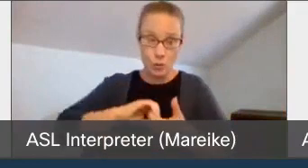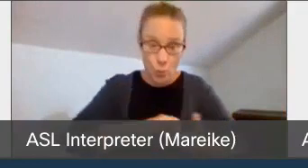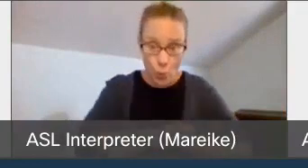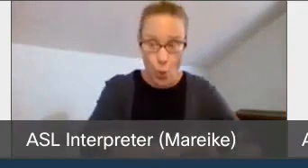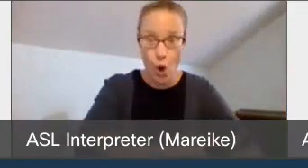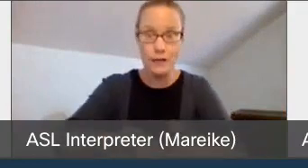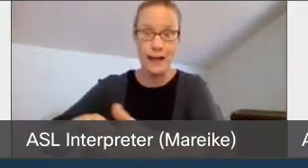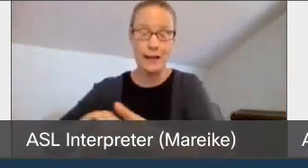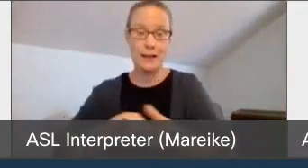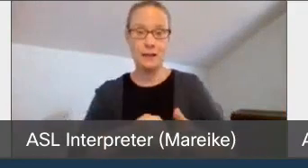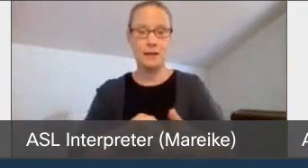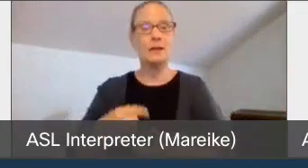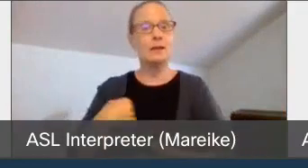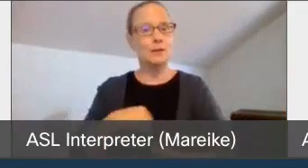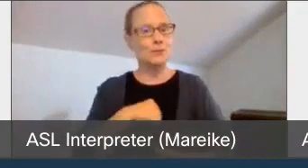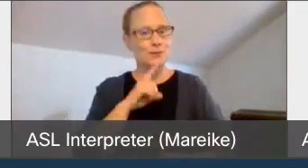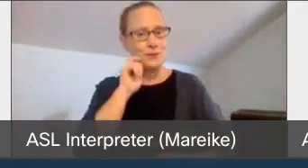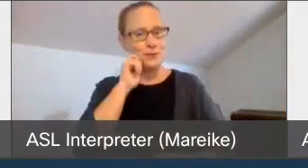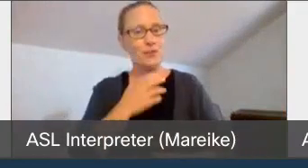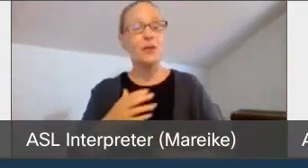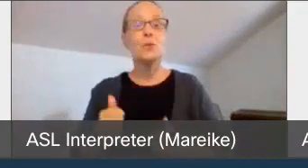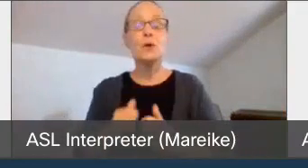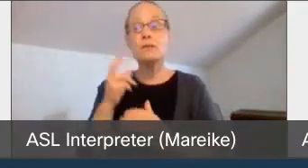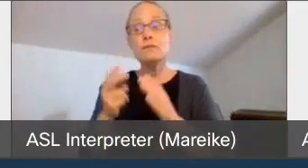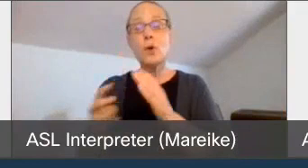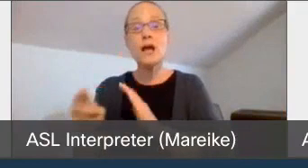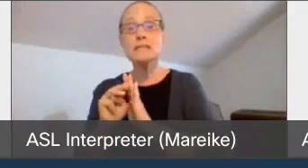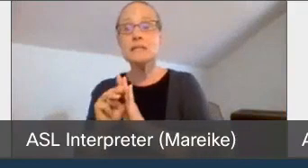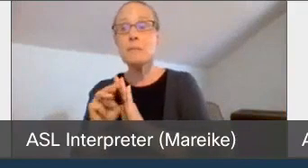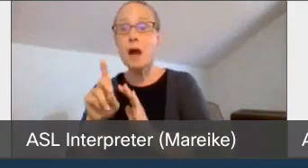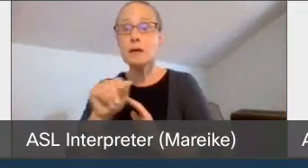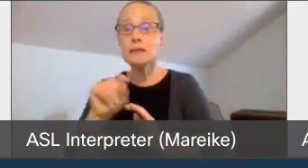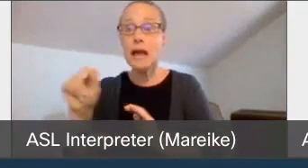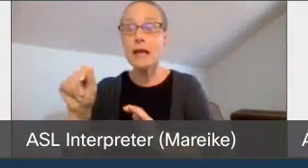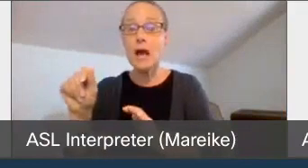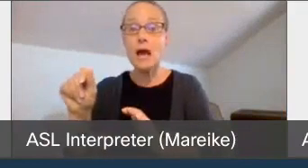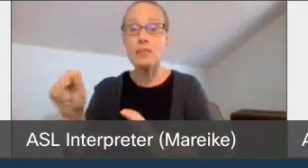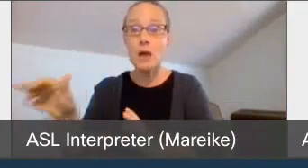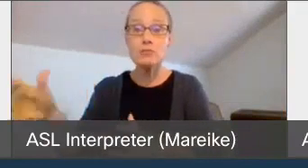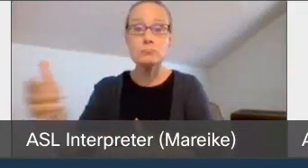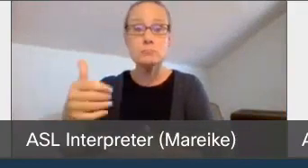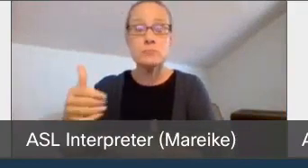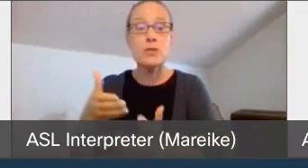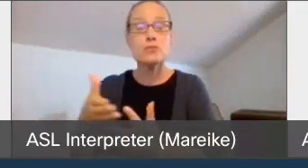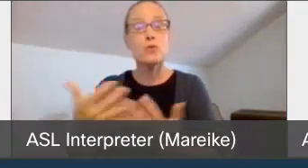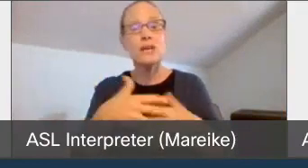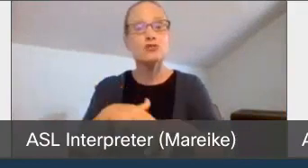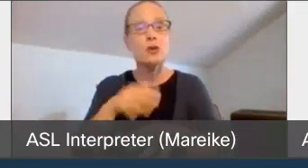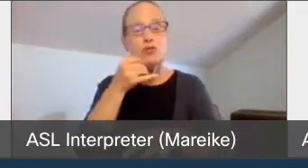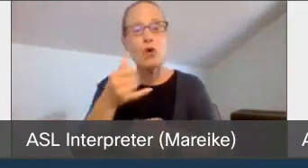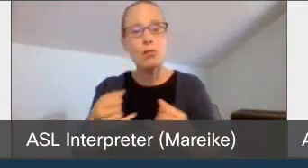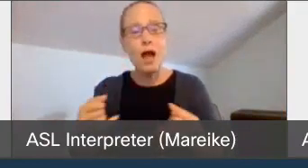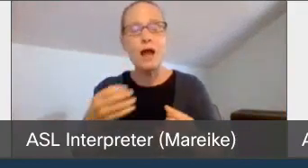We did a really cool thing with a forecasting model with some of the data that we got through our integrated call line and